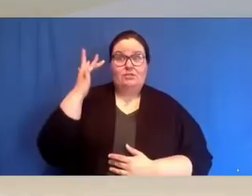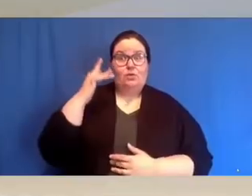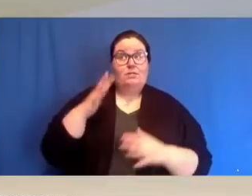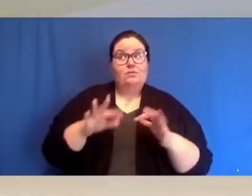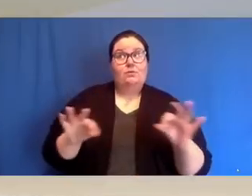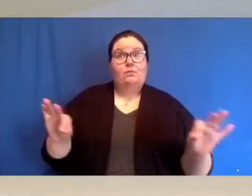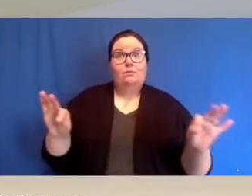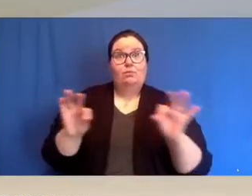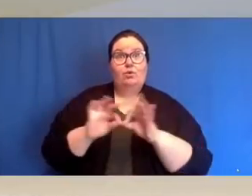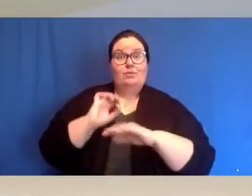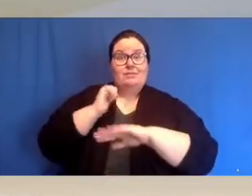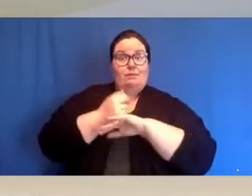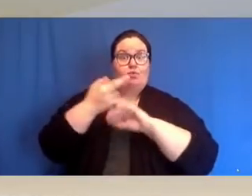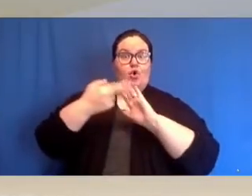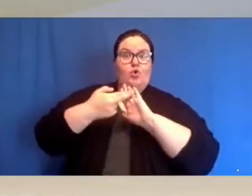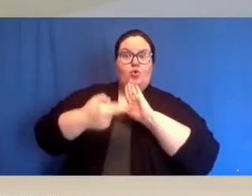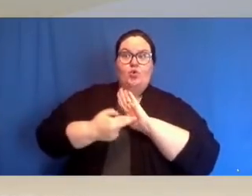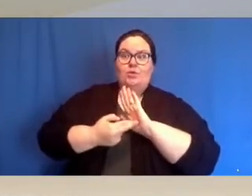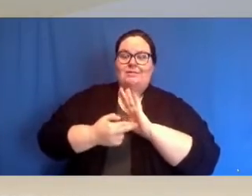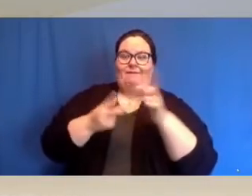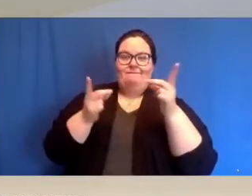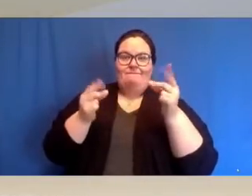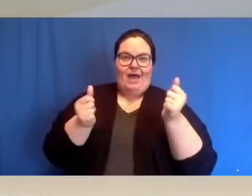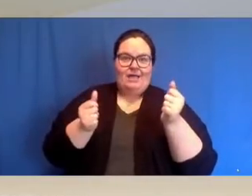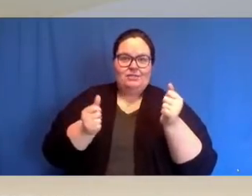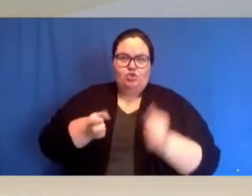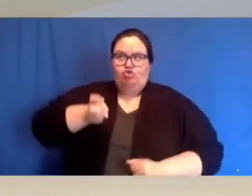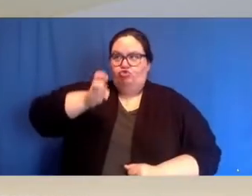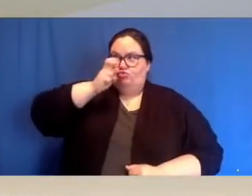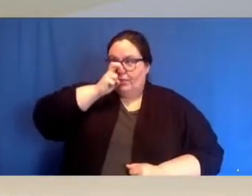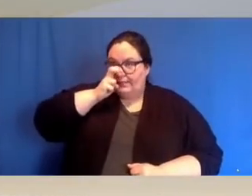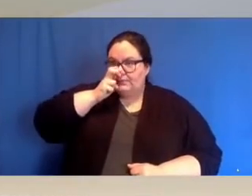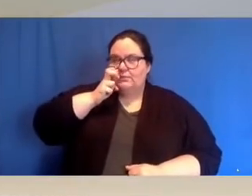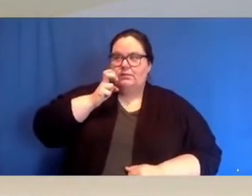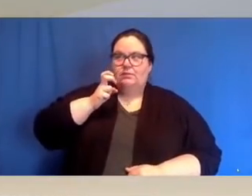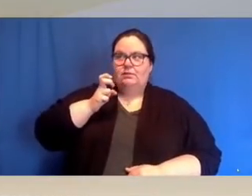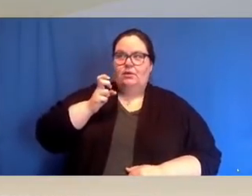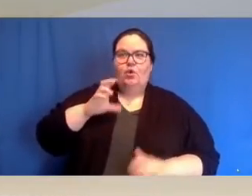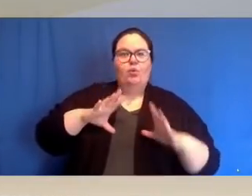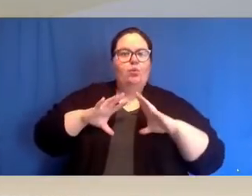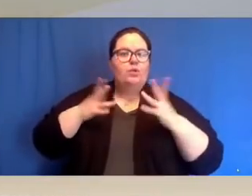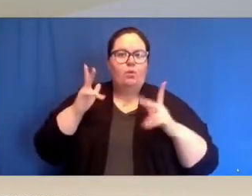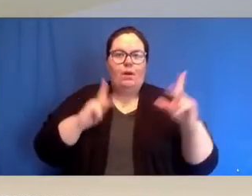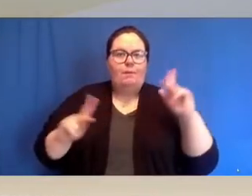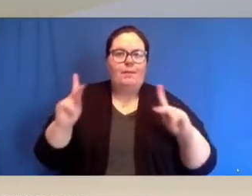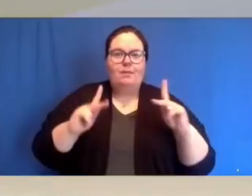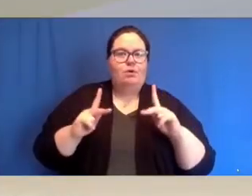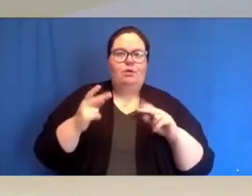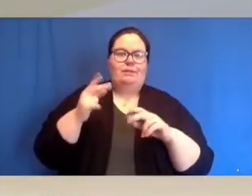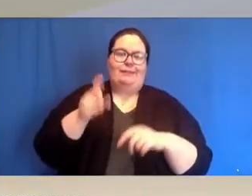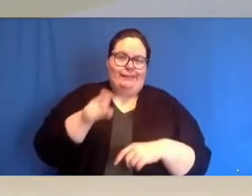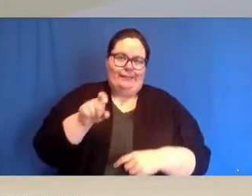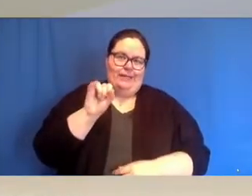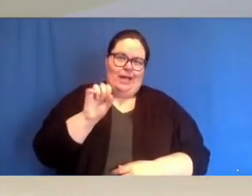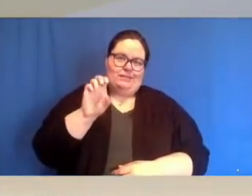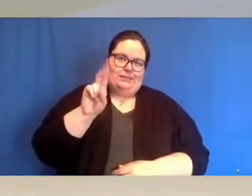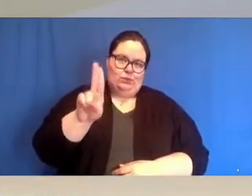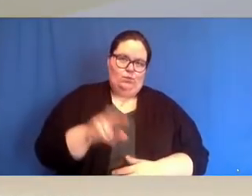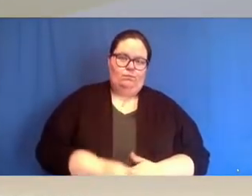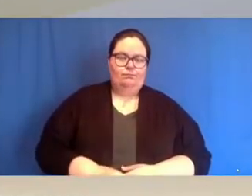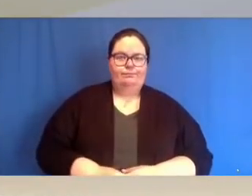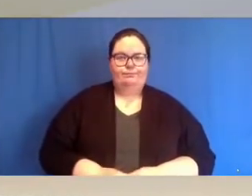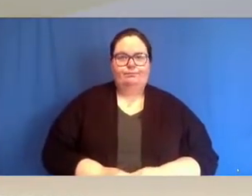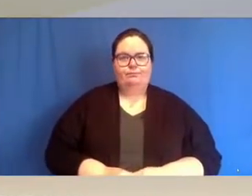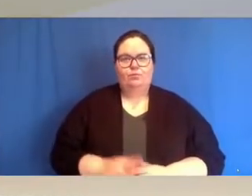important that we put measures in place to try to prevent people from having severe outcomes, ending